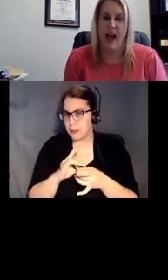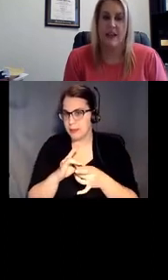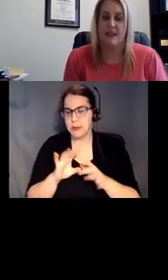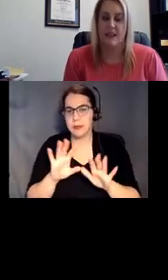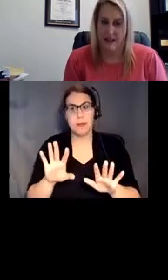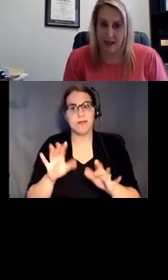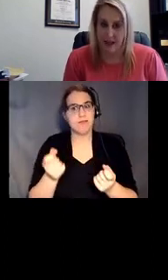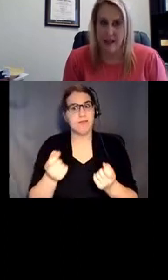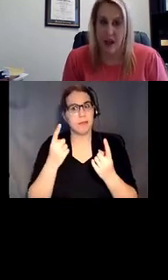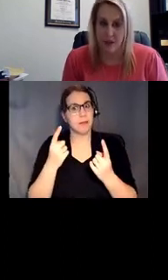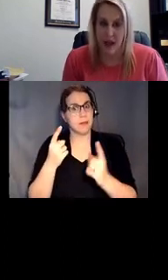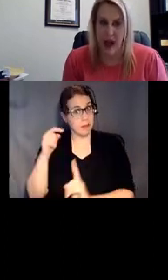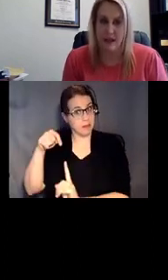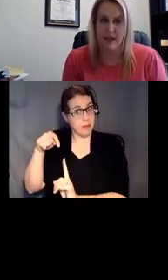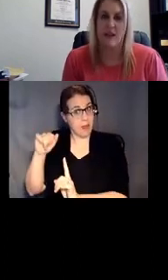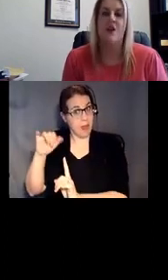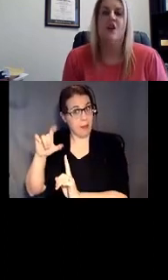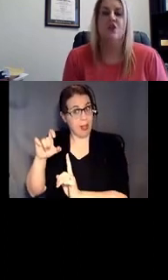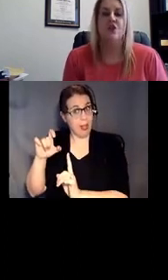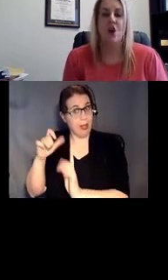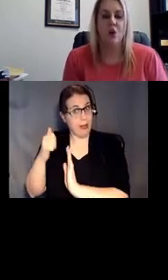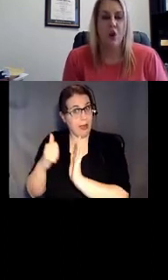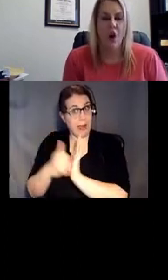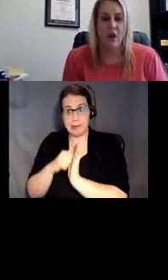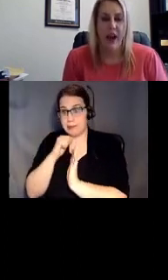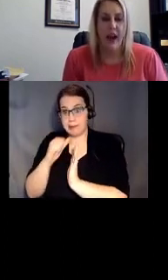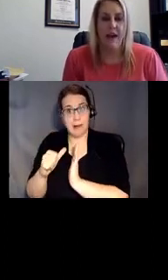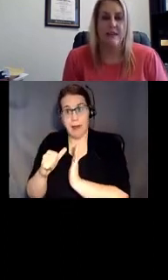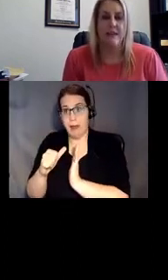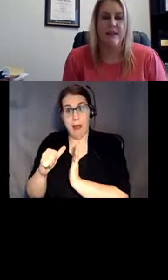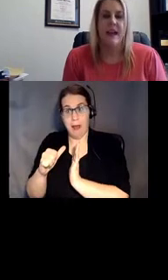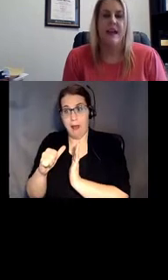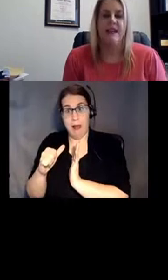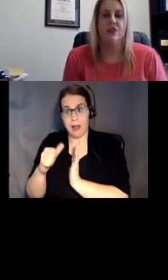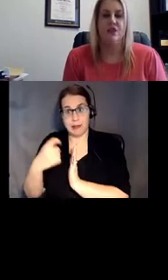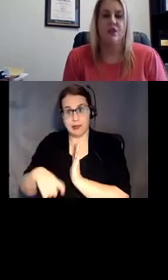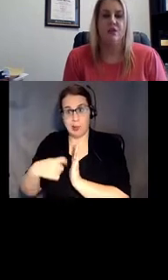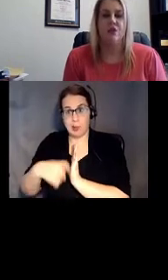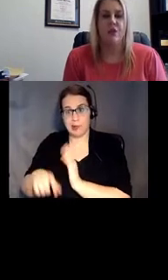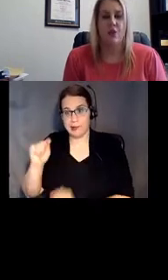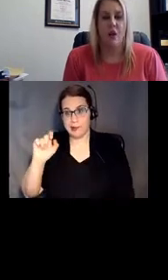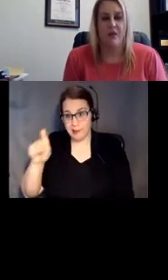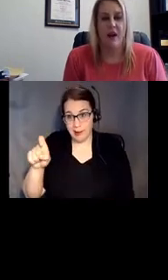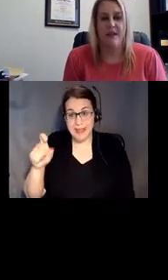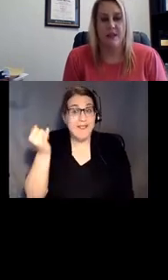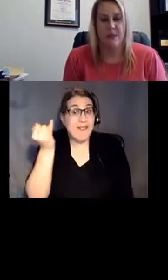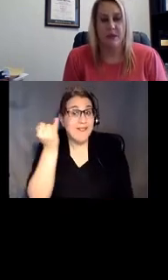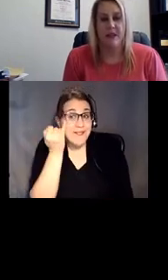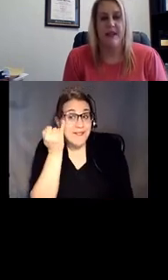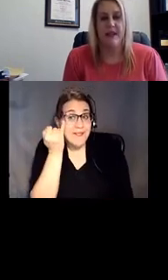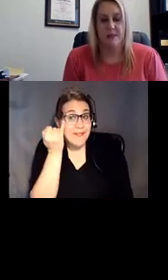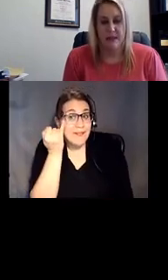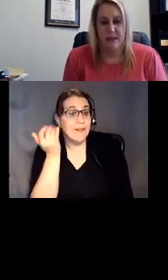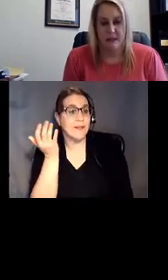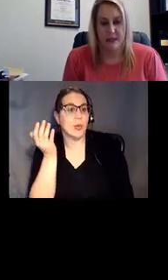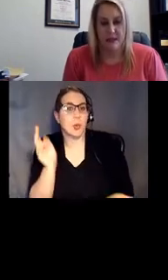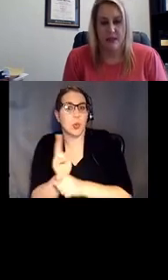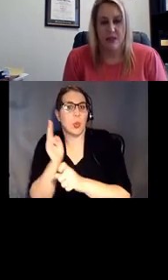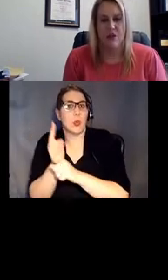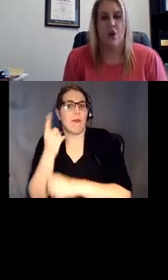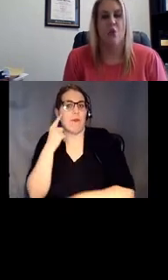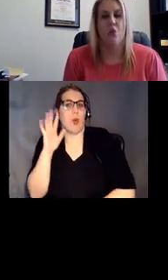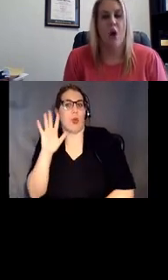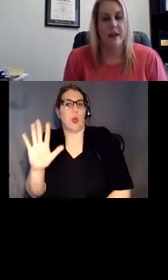to tax, that's income tax, so long as it is used for qualified disability